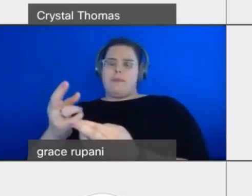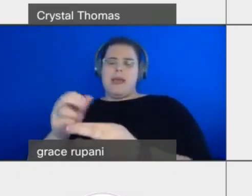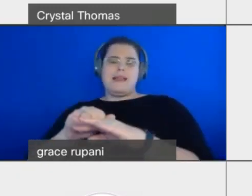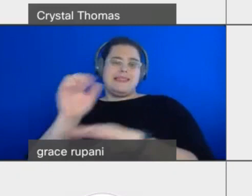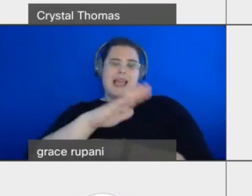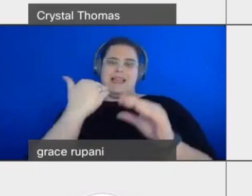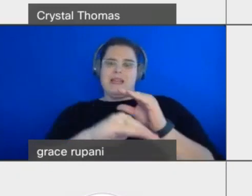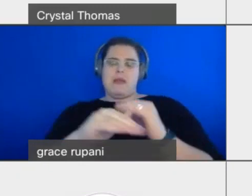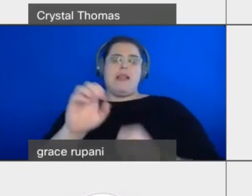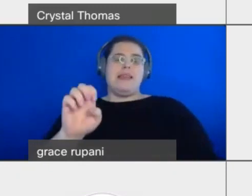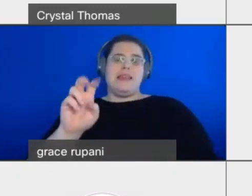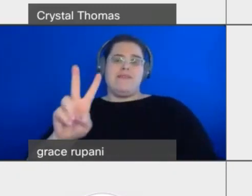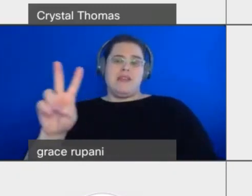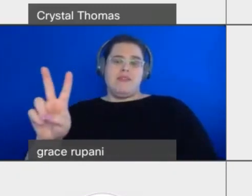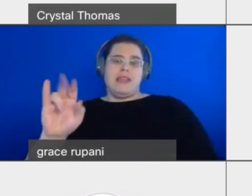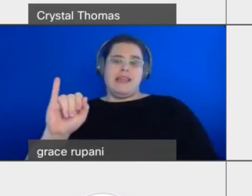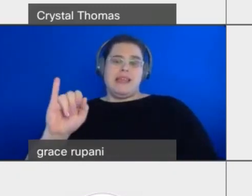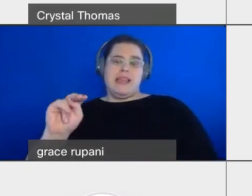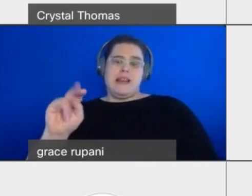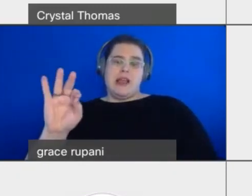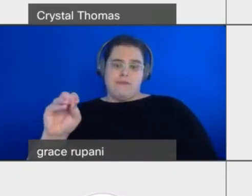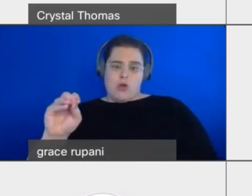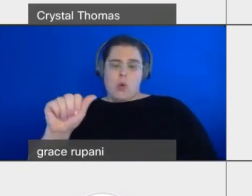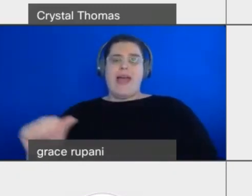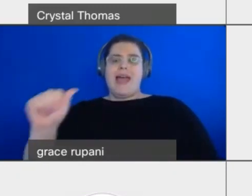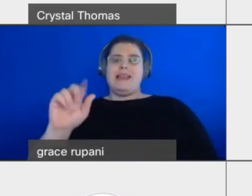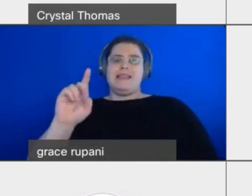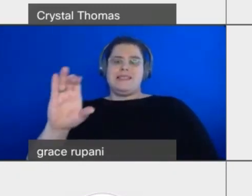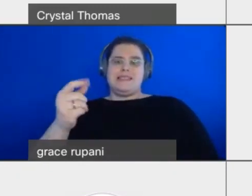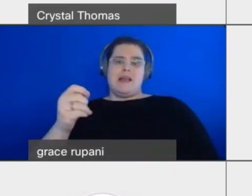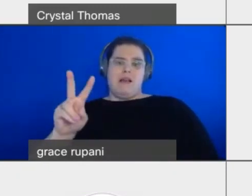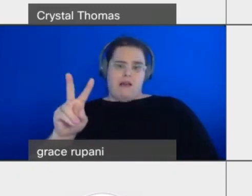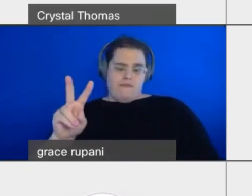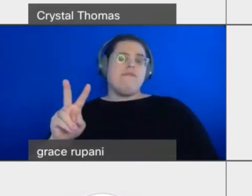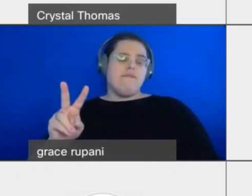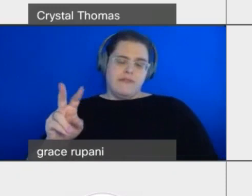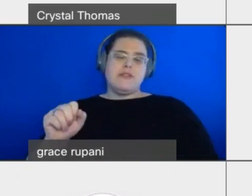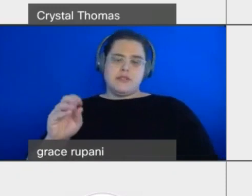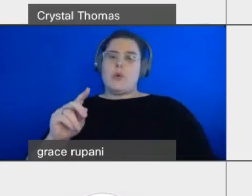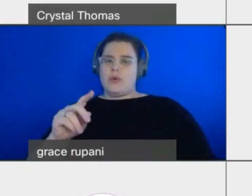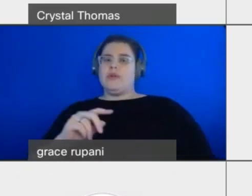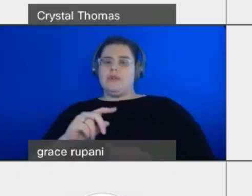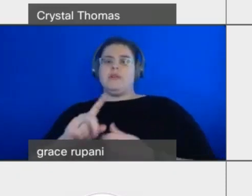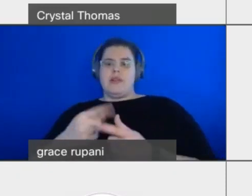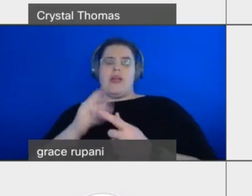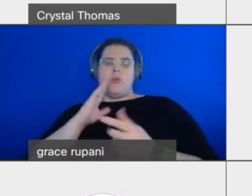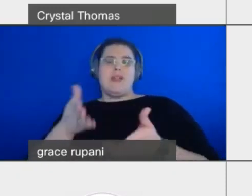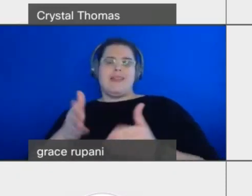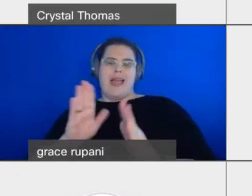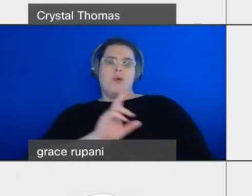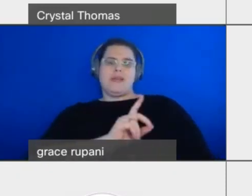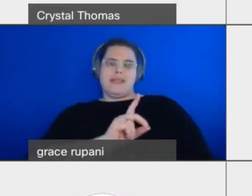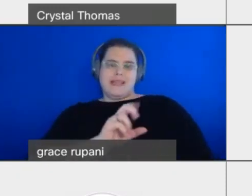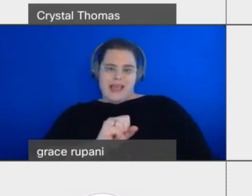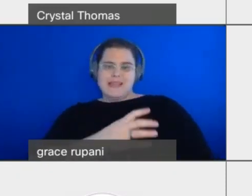evvinfo@dc.gov. So that can be identified as a team effort between DHCF and DDS. to move forward